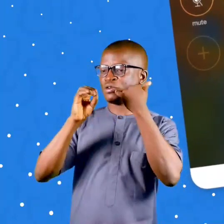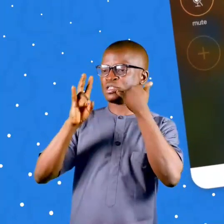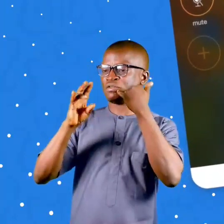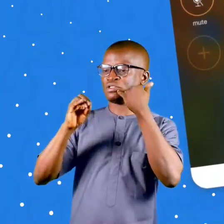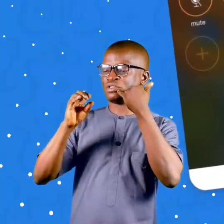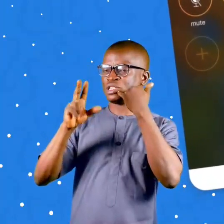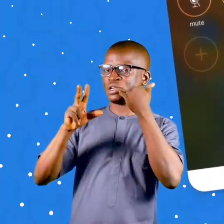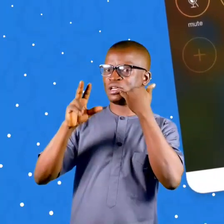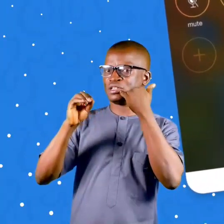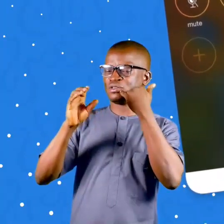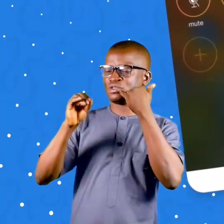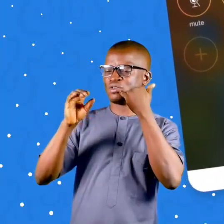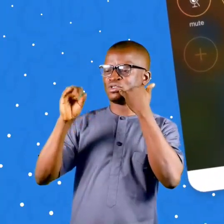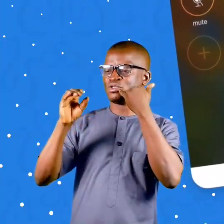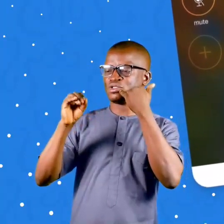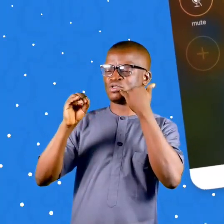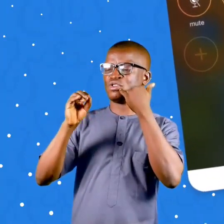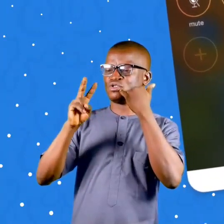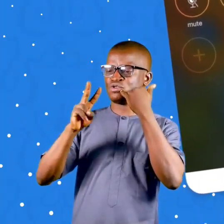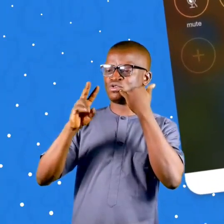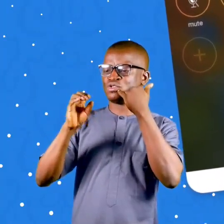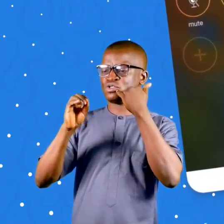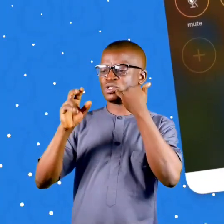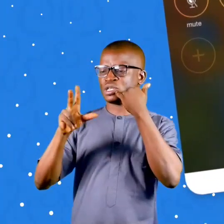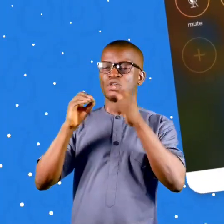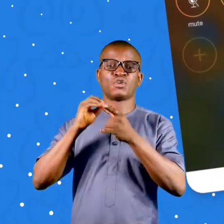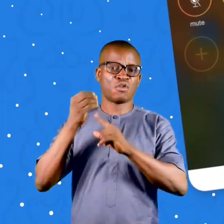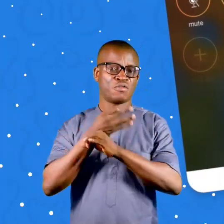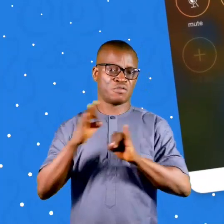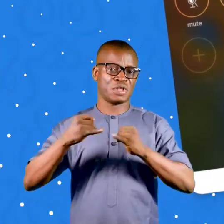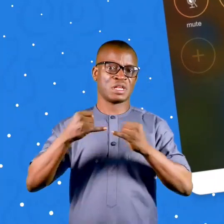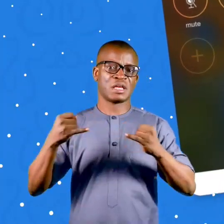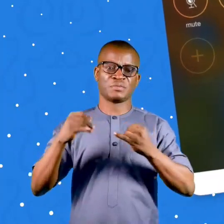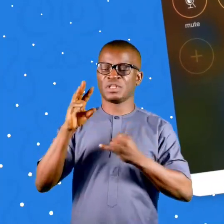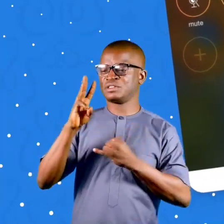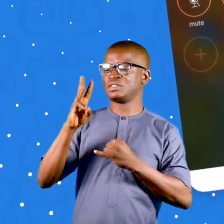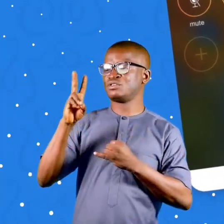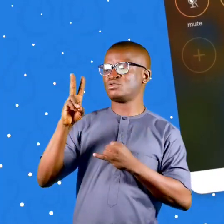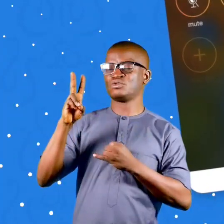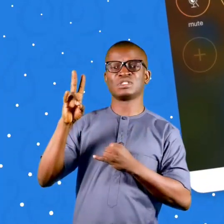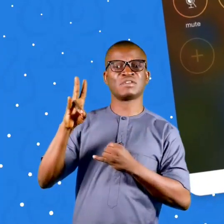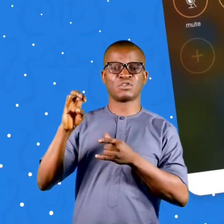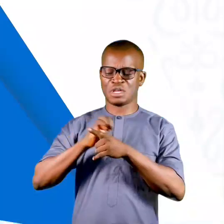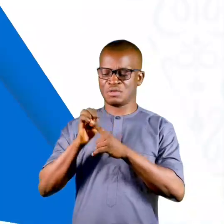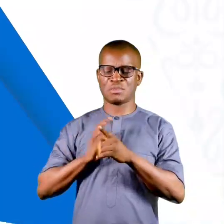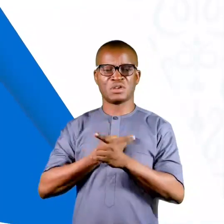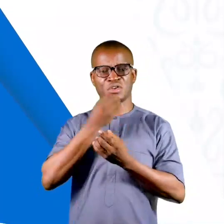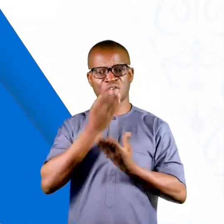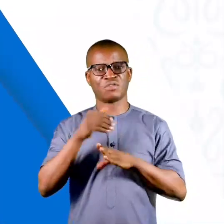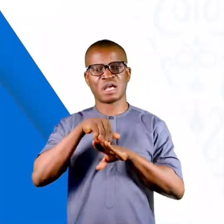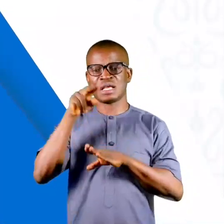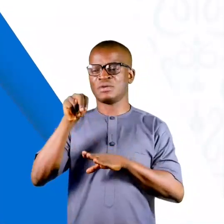hotline 0703 0000 203 or the short code 627, or email